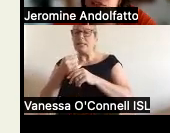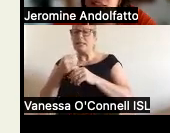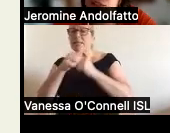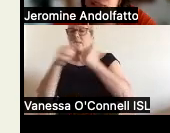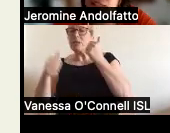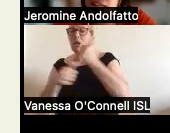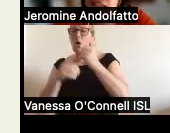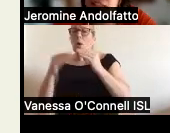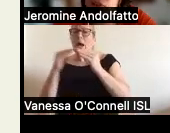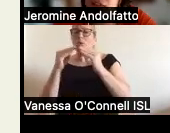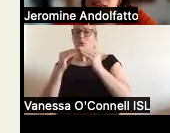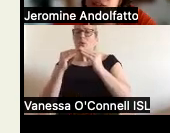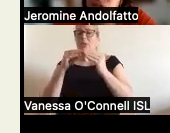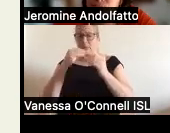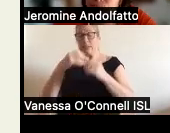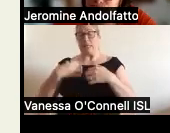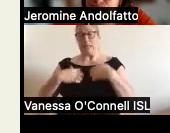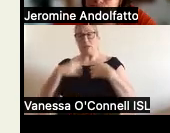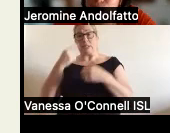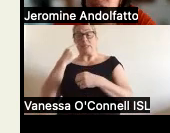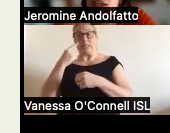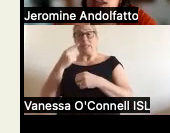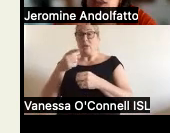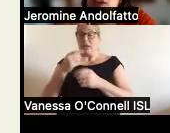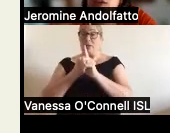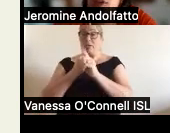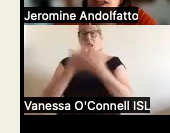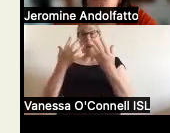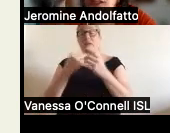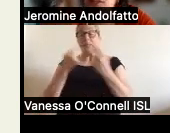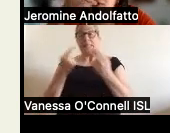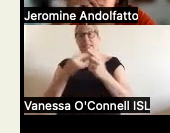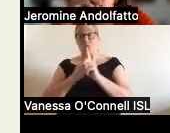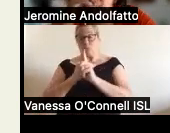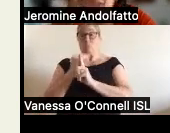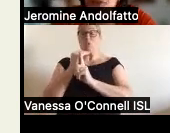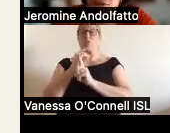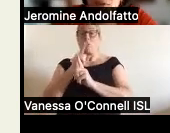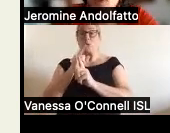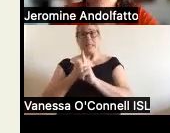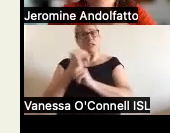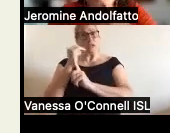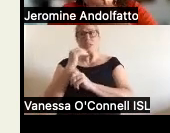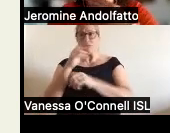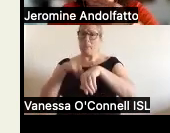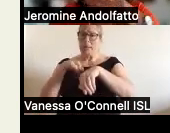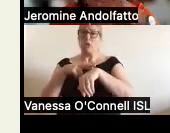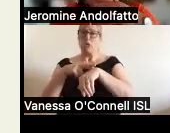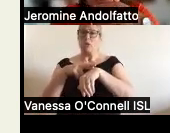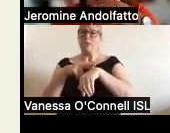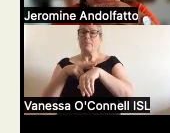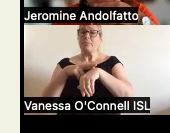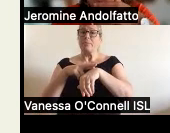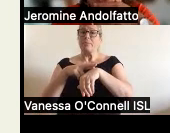it's interesting to see that even though there is still a lot of progress to do, the increase was better with